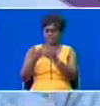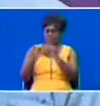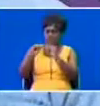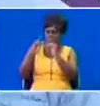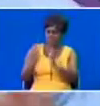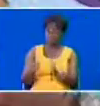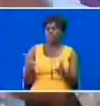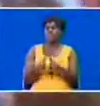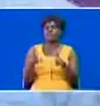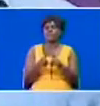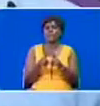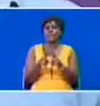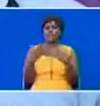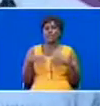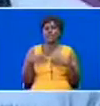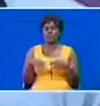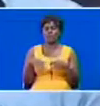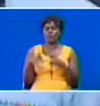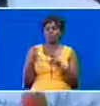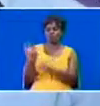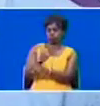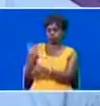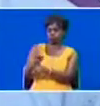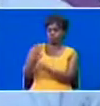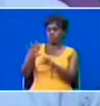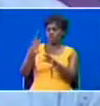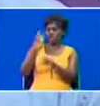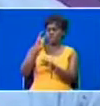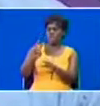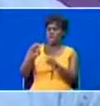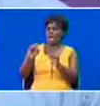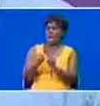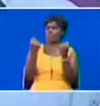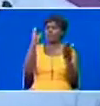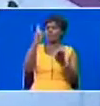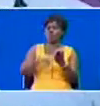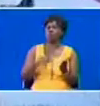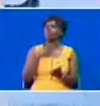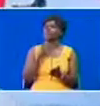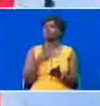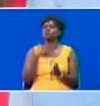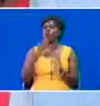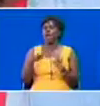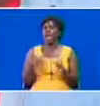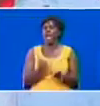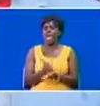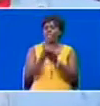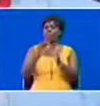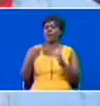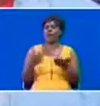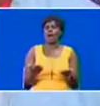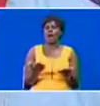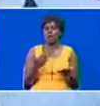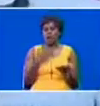also administrators who can come in and look at what's happening at the Kenya Rugby Union and how they can help, how to put